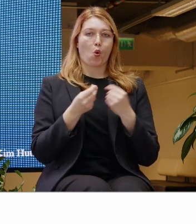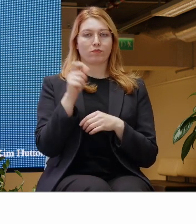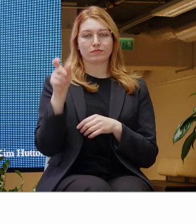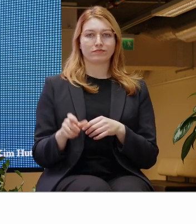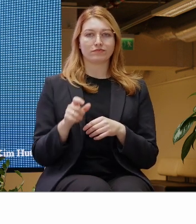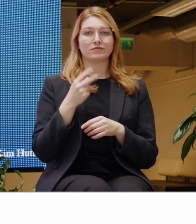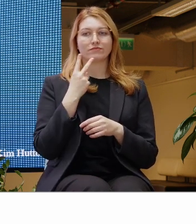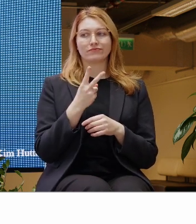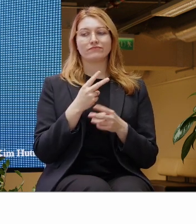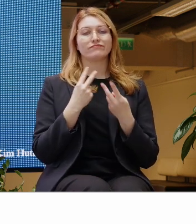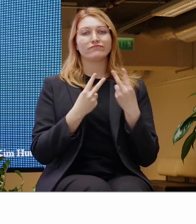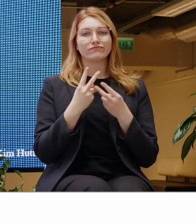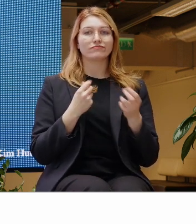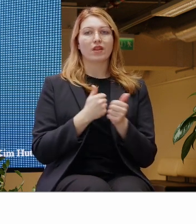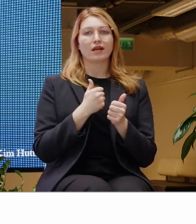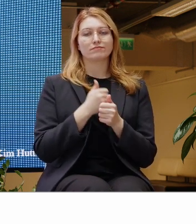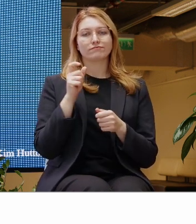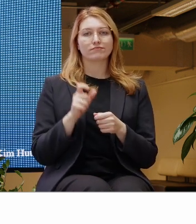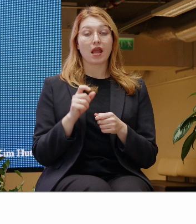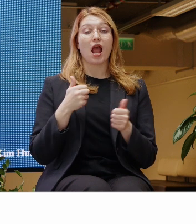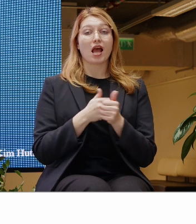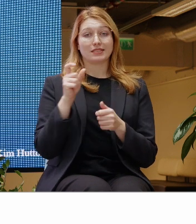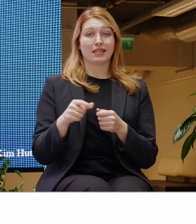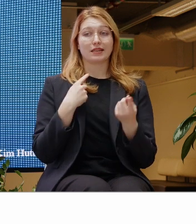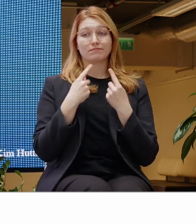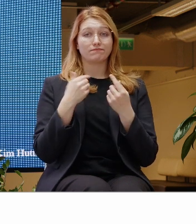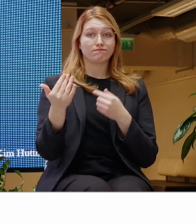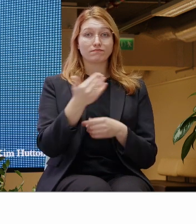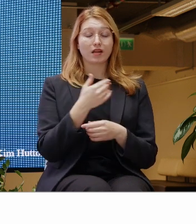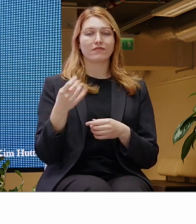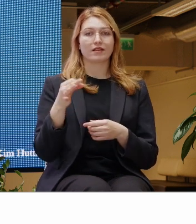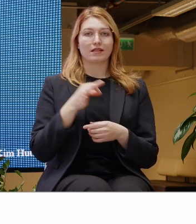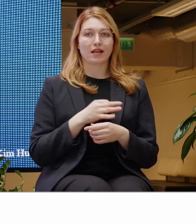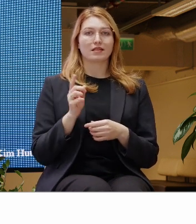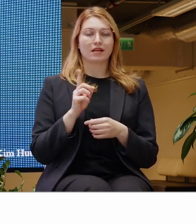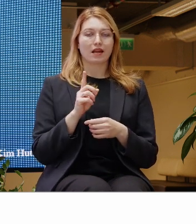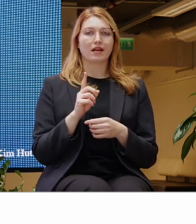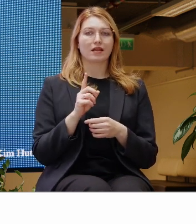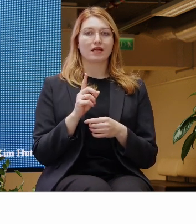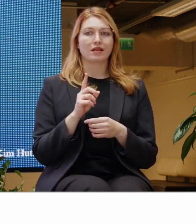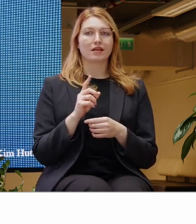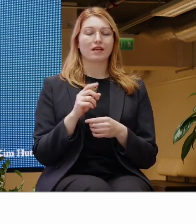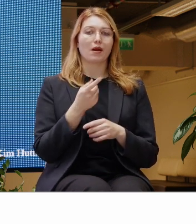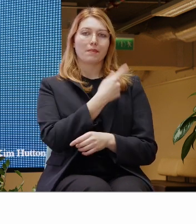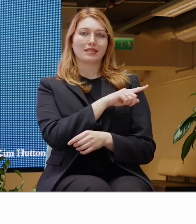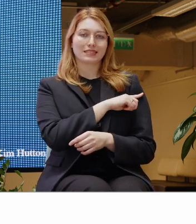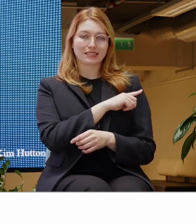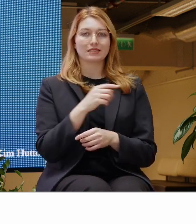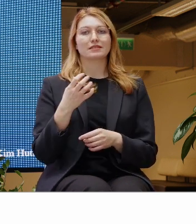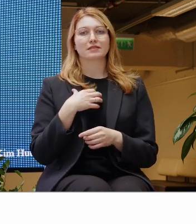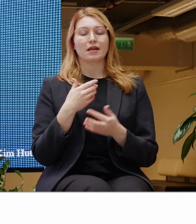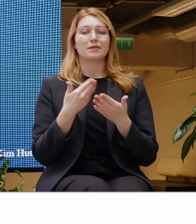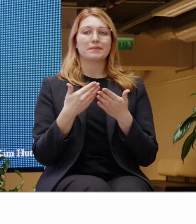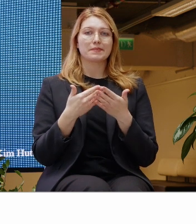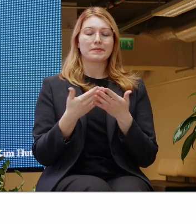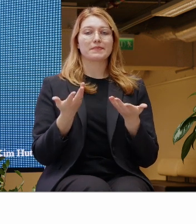at systems. And the systems was telling me that we have the medical model of disability, where we label somebody